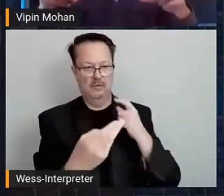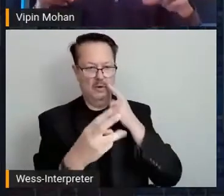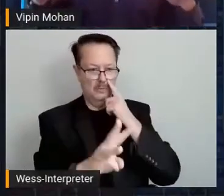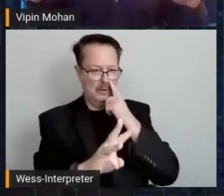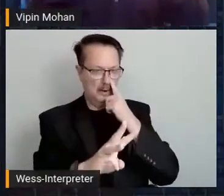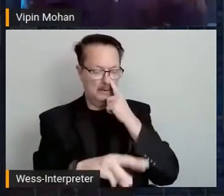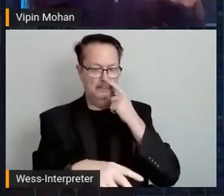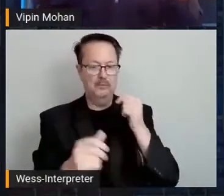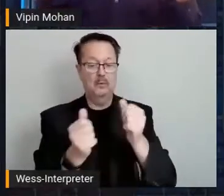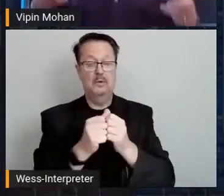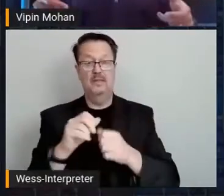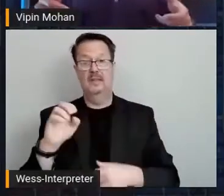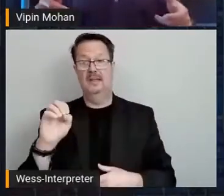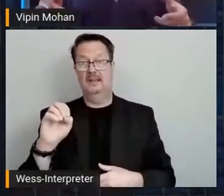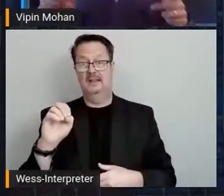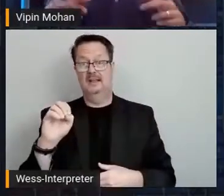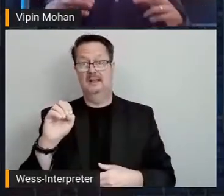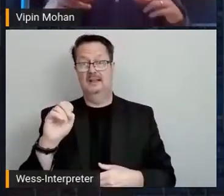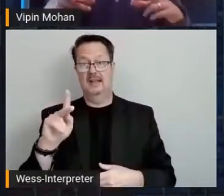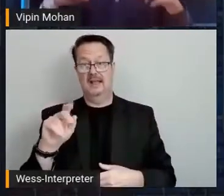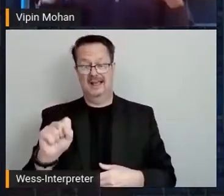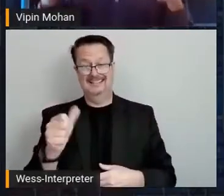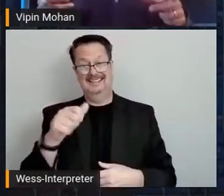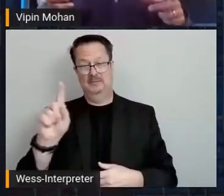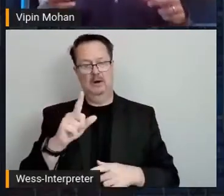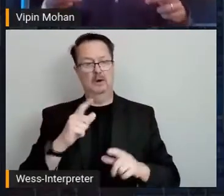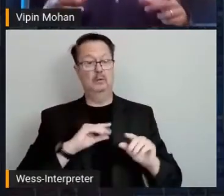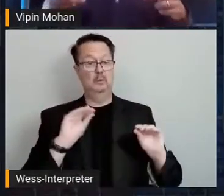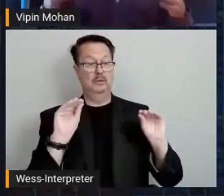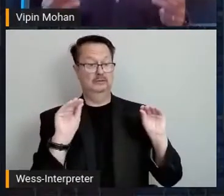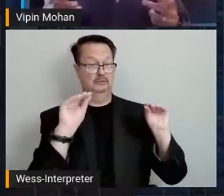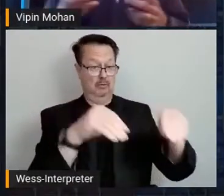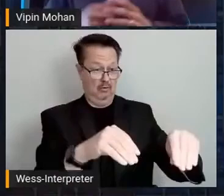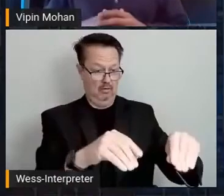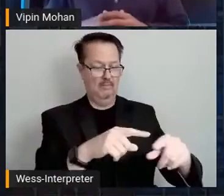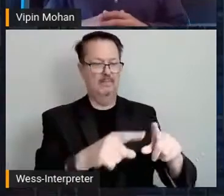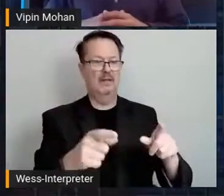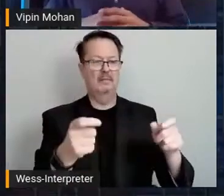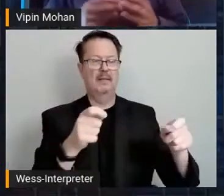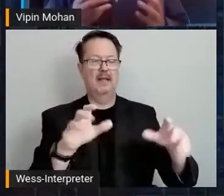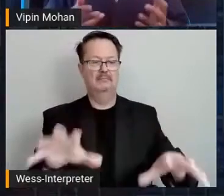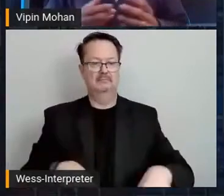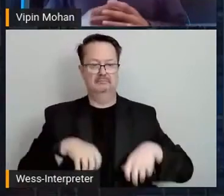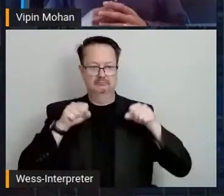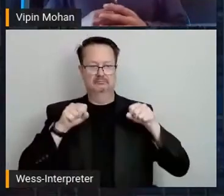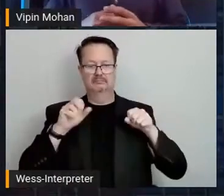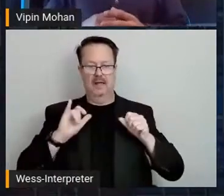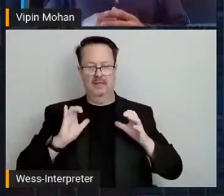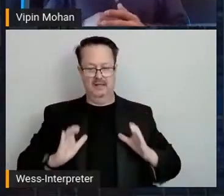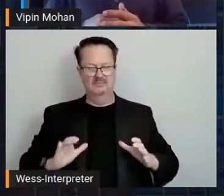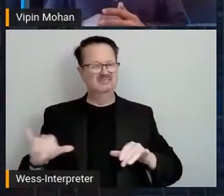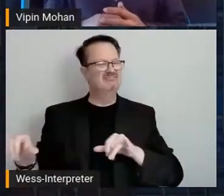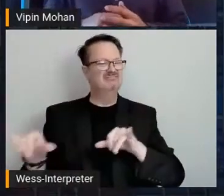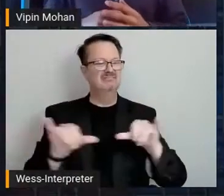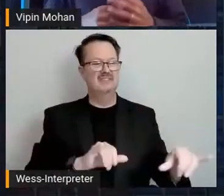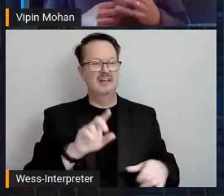With EKS Anywhere, you install the control plane, but then the management is with the customer. Same thing with the data plane as